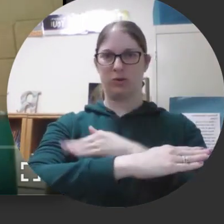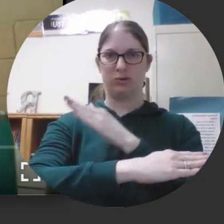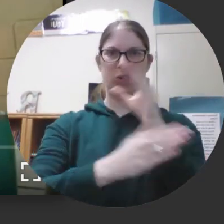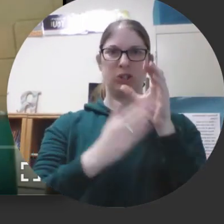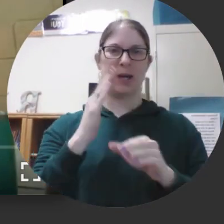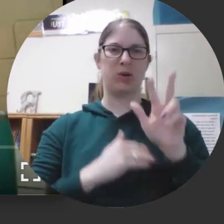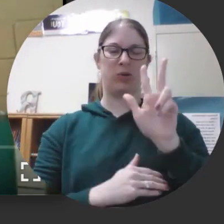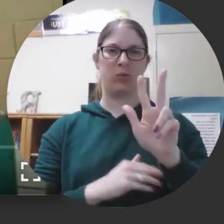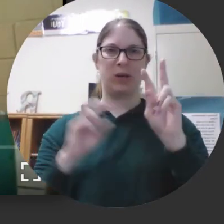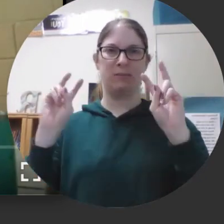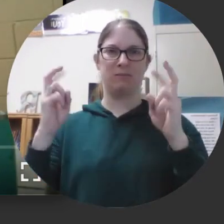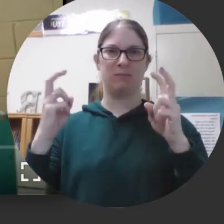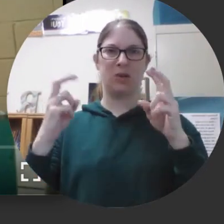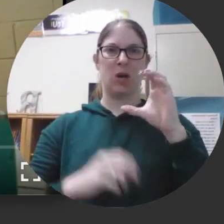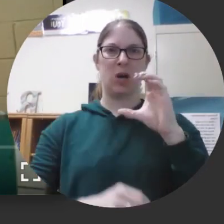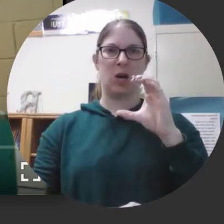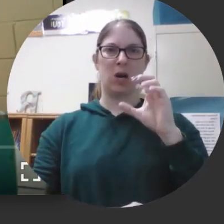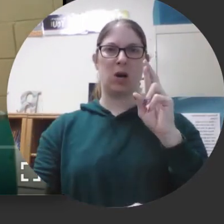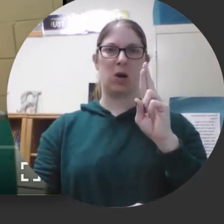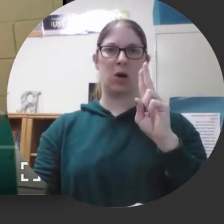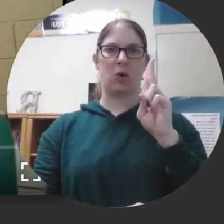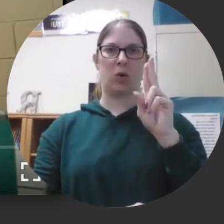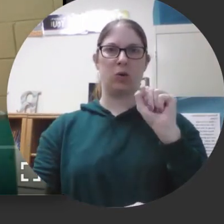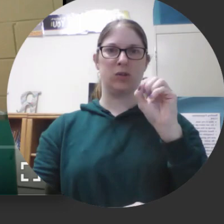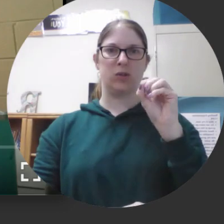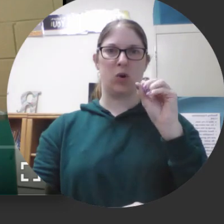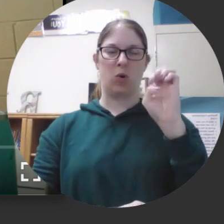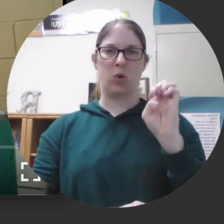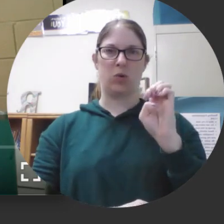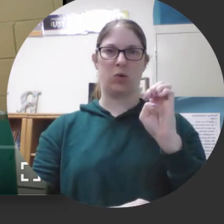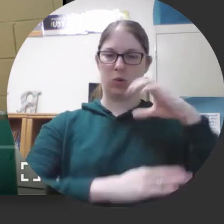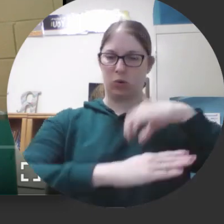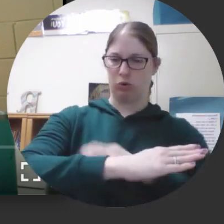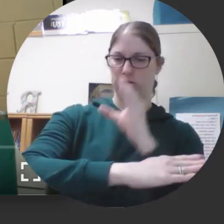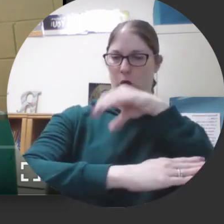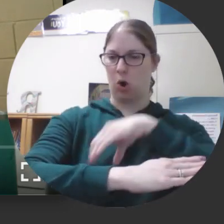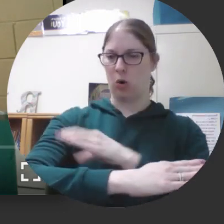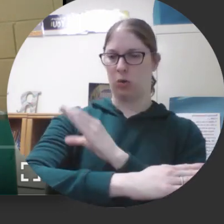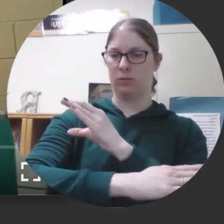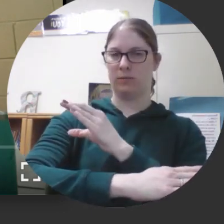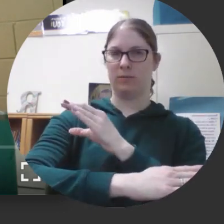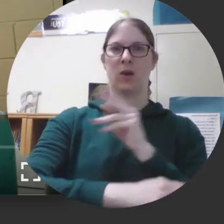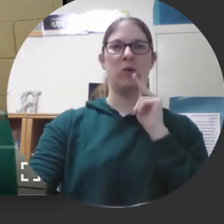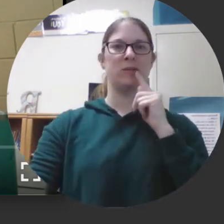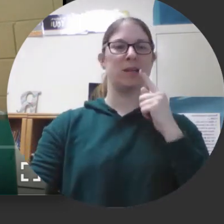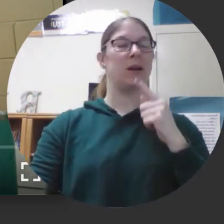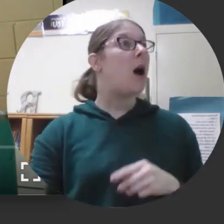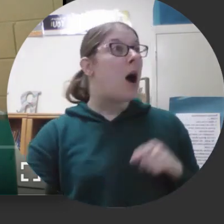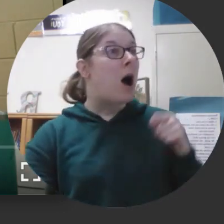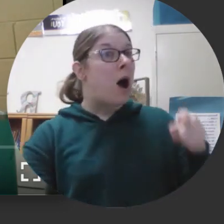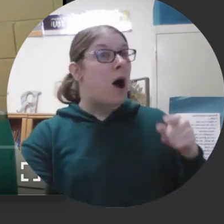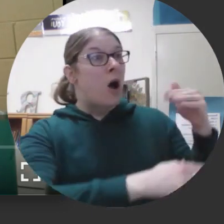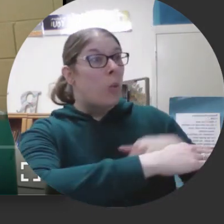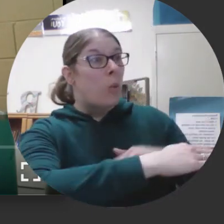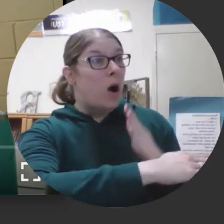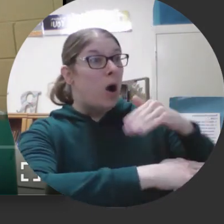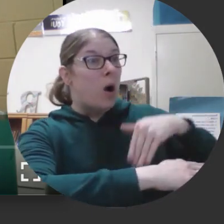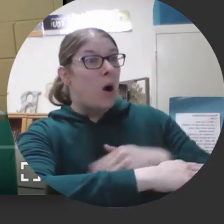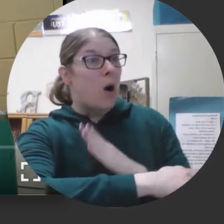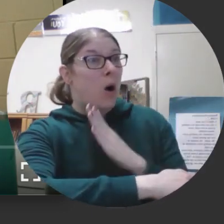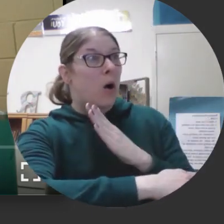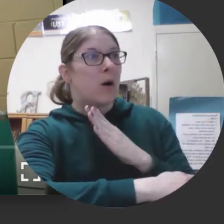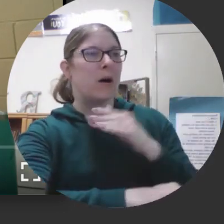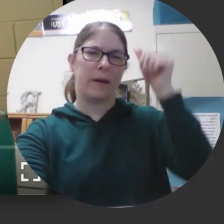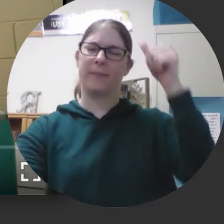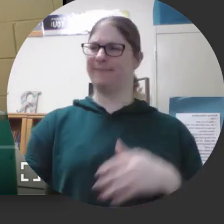Crusoe. "The water horse," breathed Kirsty. "Well, I'll be scuppered," said Angus.